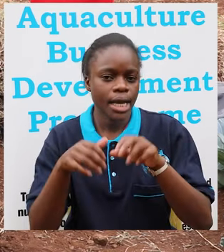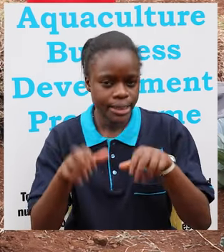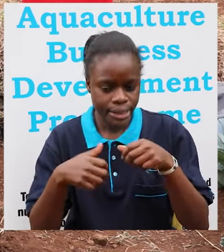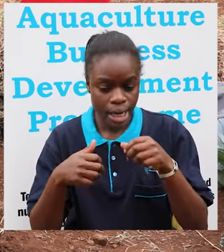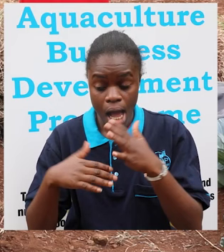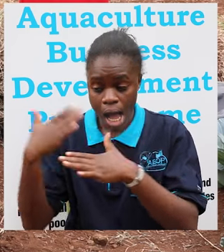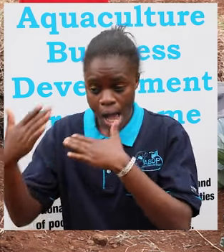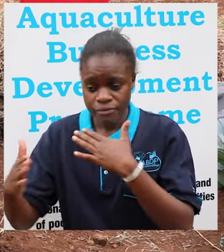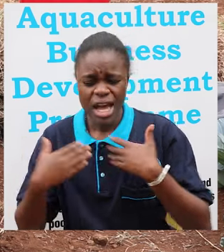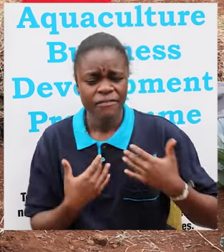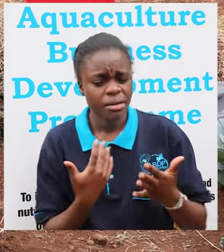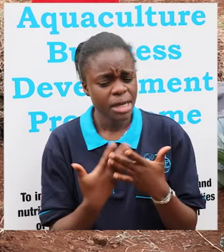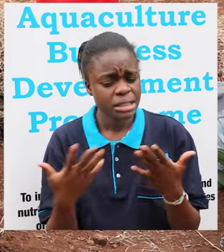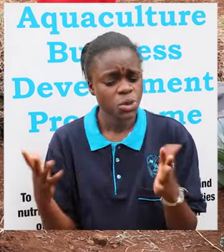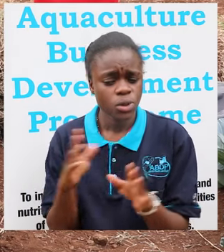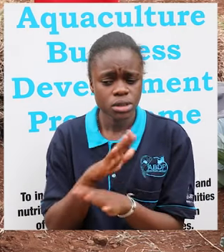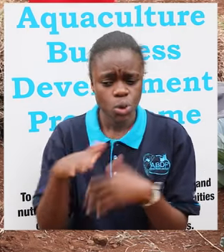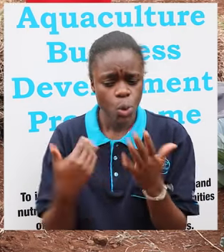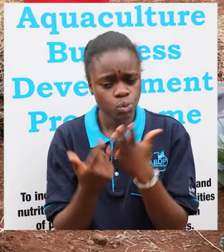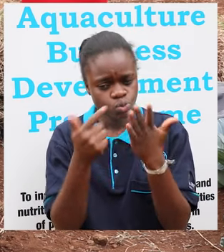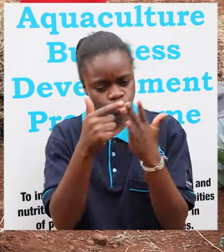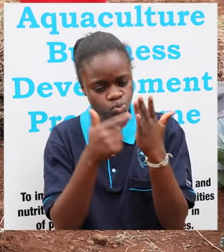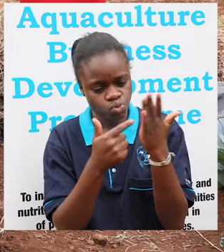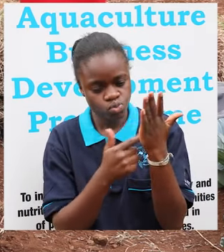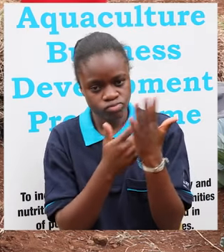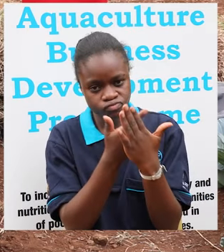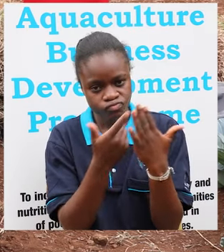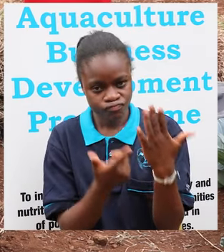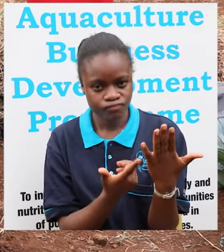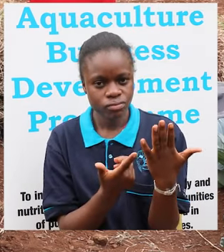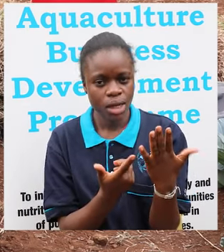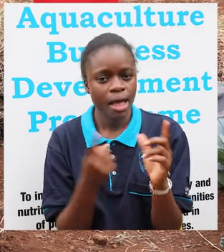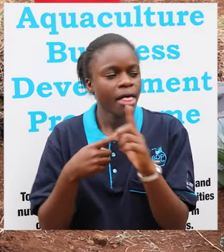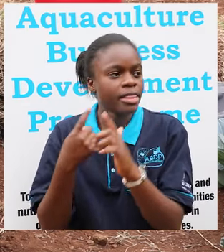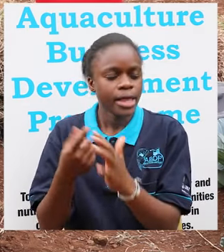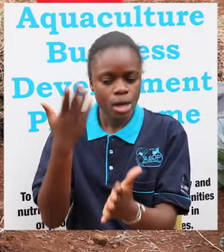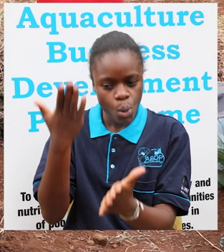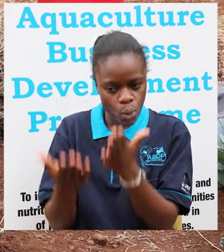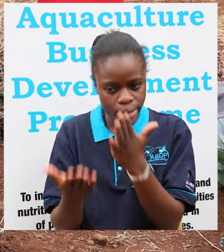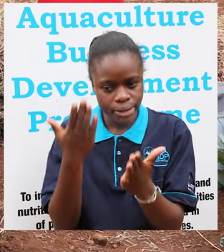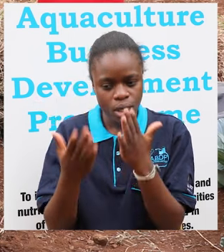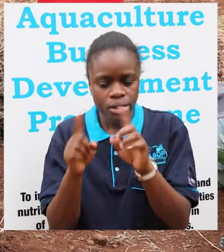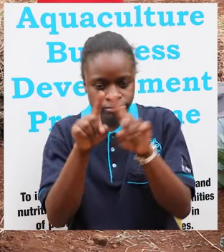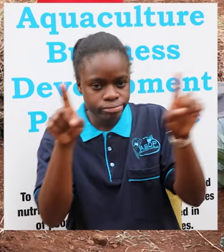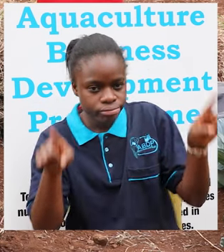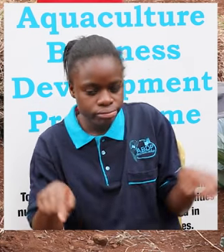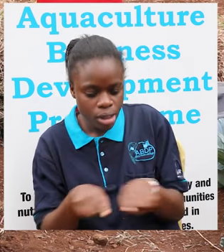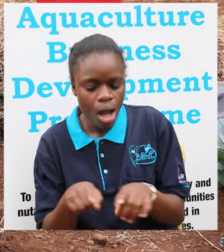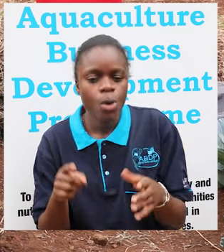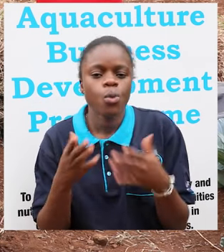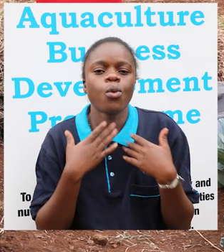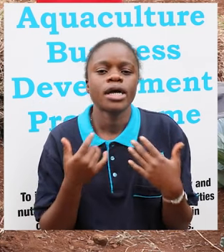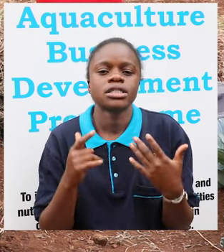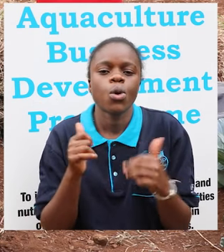have all the materials, we'll measure the size of the garden that you want. The width for a moist